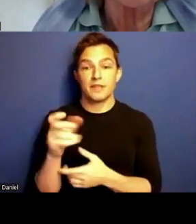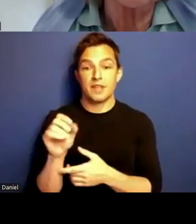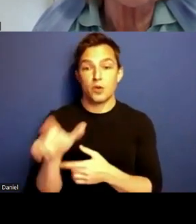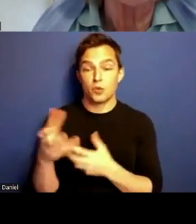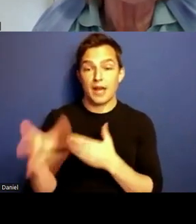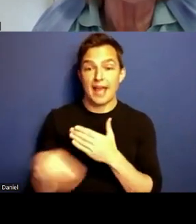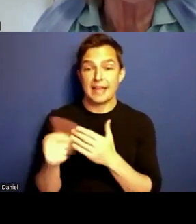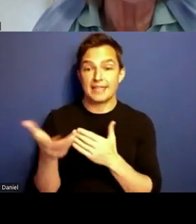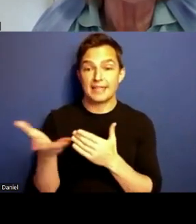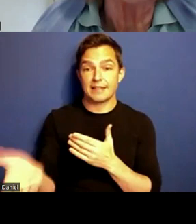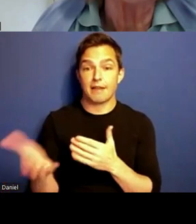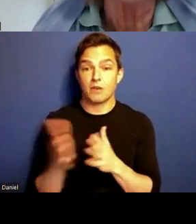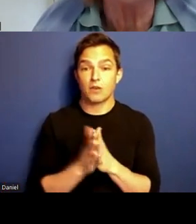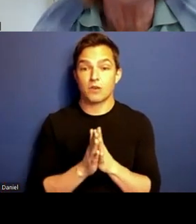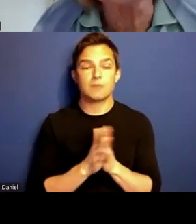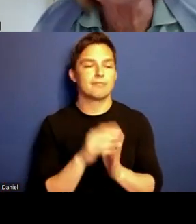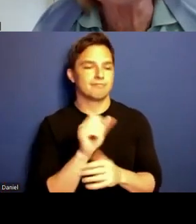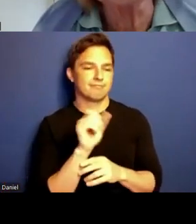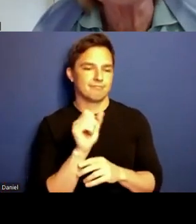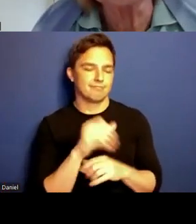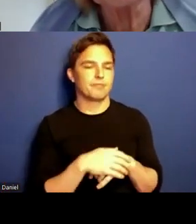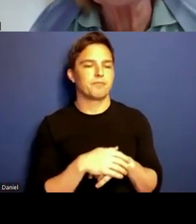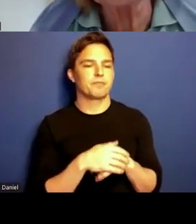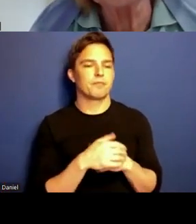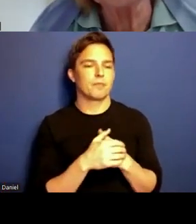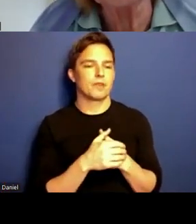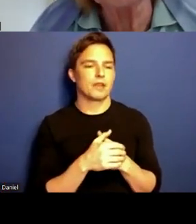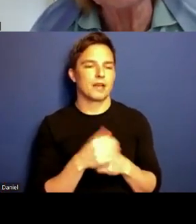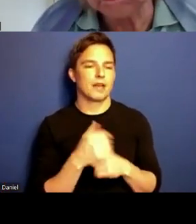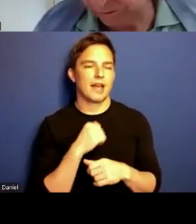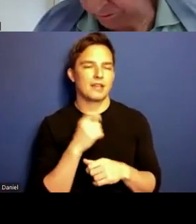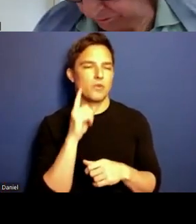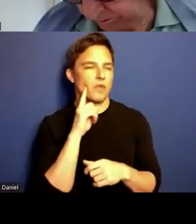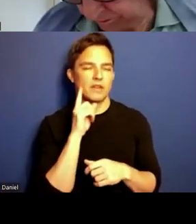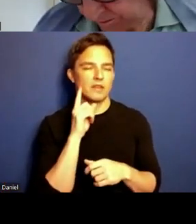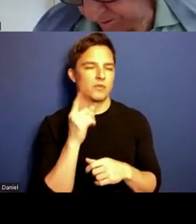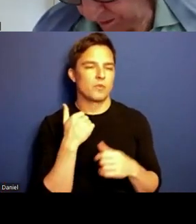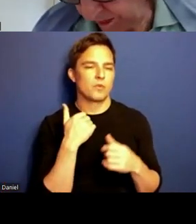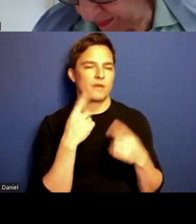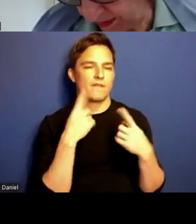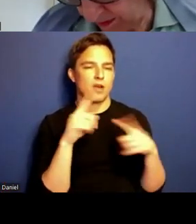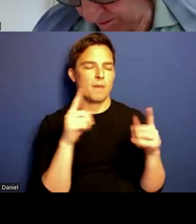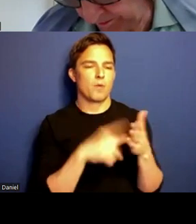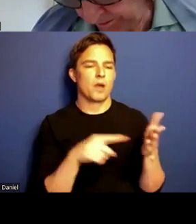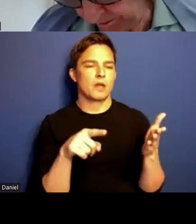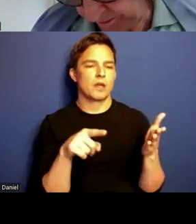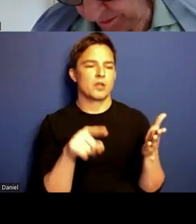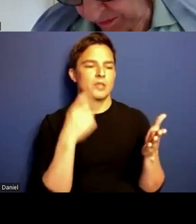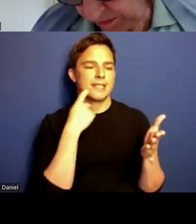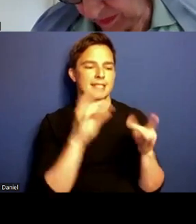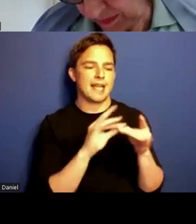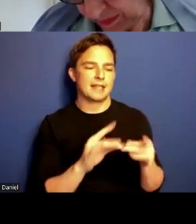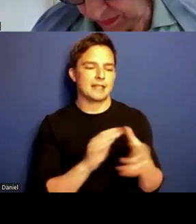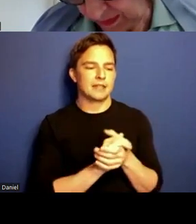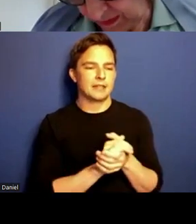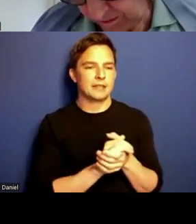to that? Yes. I don't think we have accomplished what you just stated,